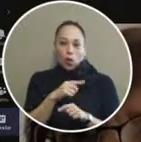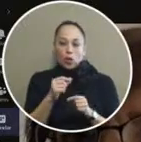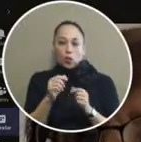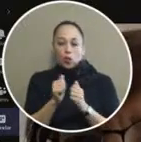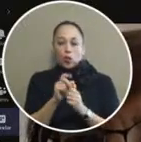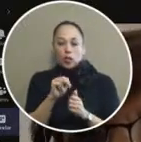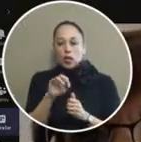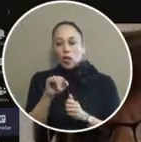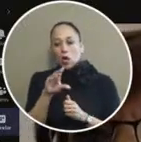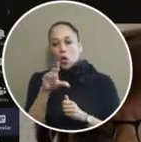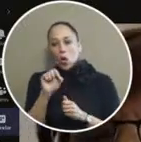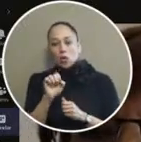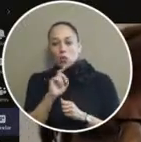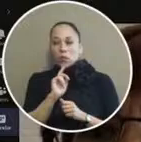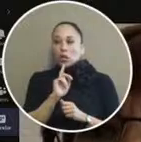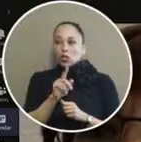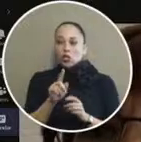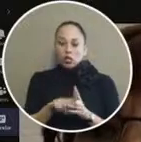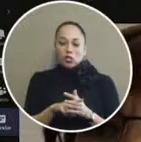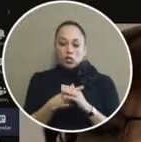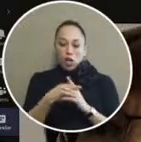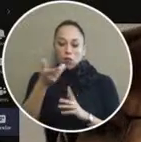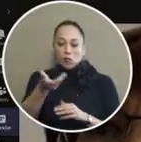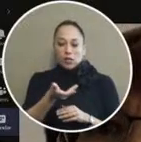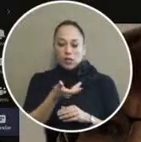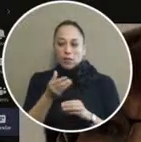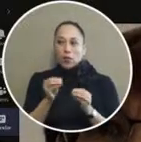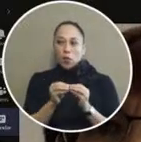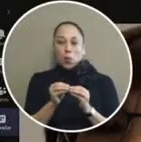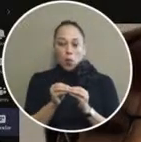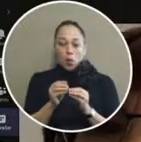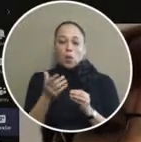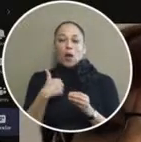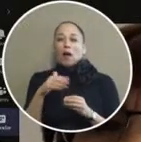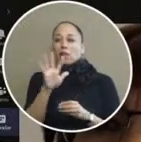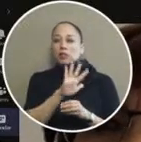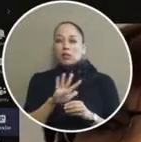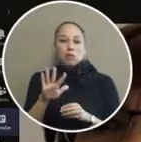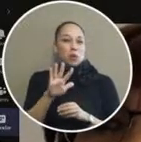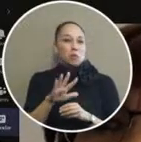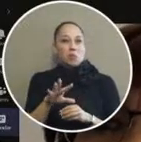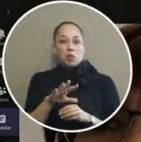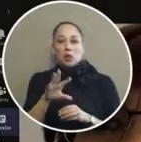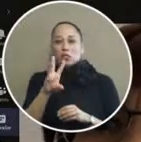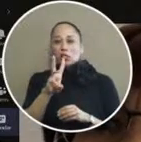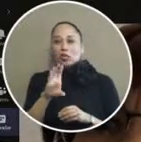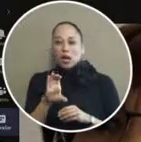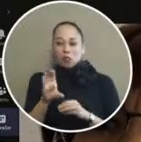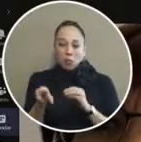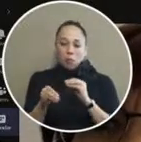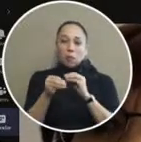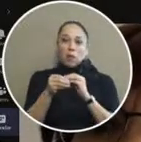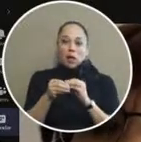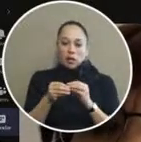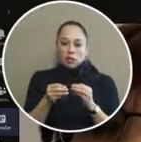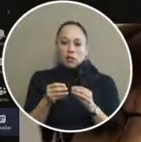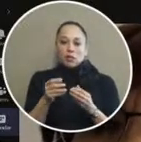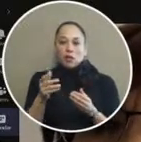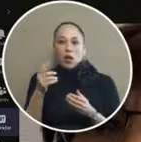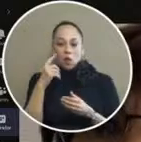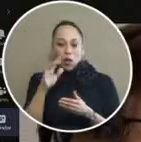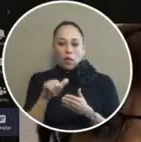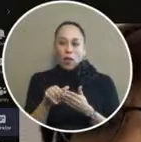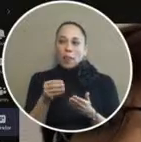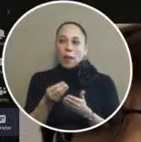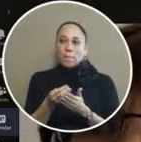and ensure that we're able to start receiving more MiFis. We have an estimate total around 600 plus that we're looking at getting with this